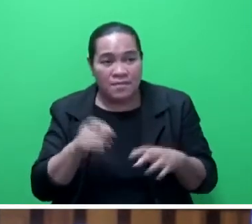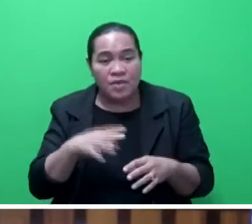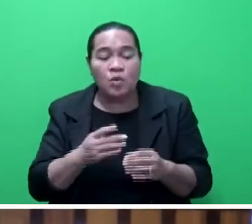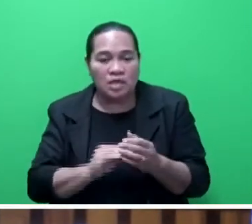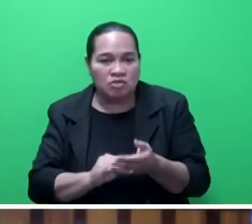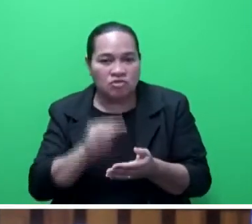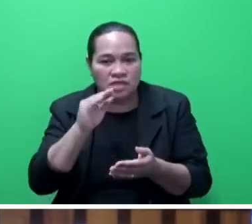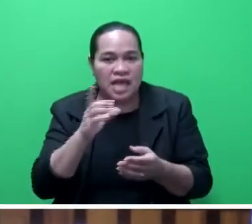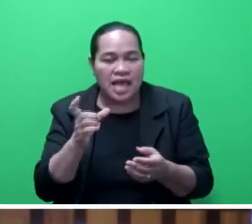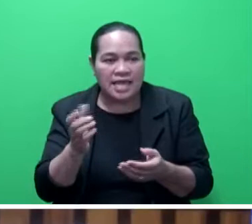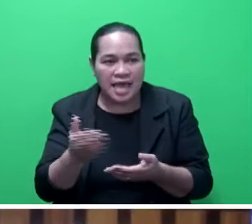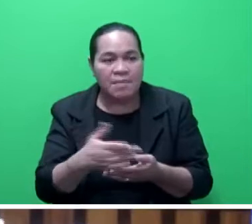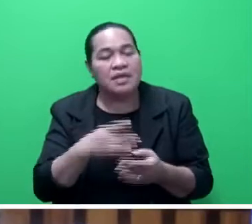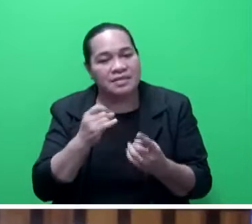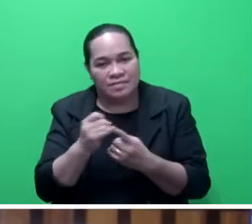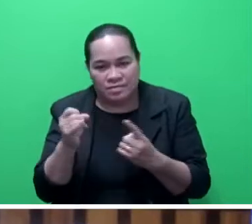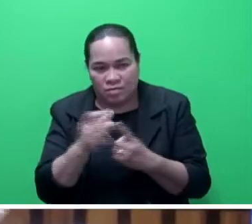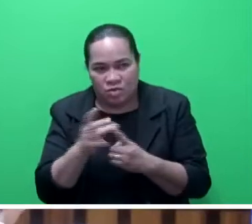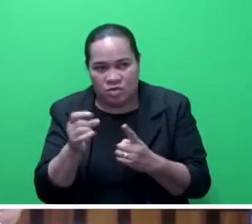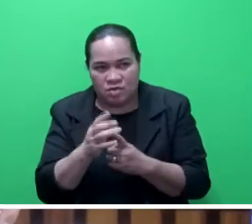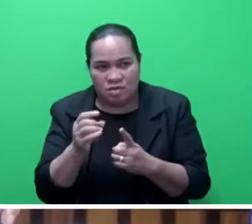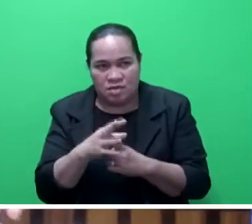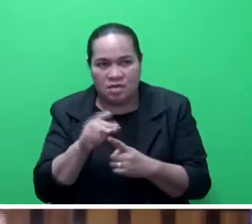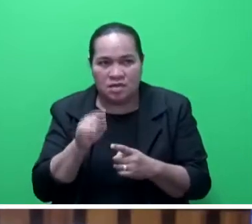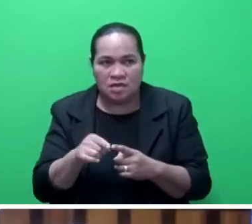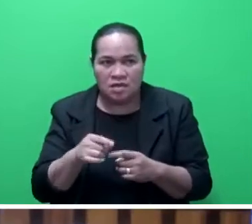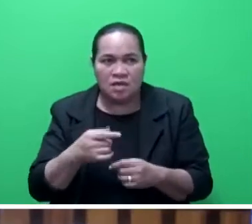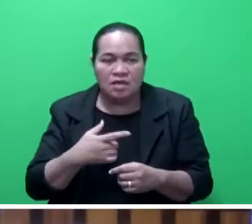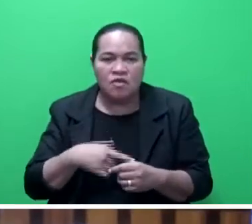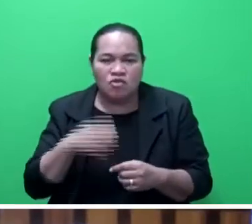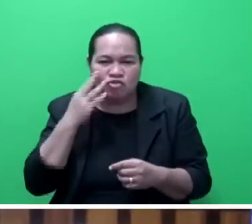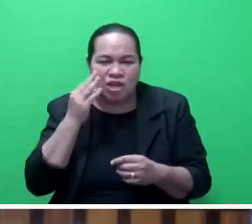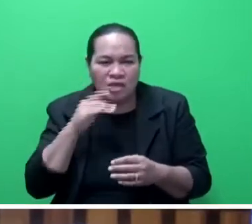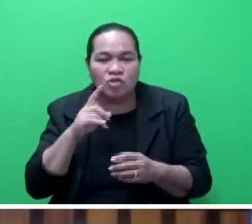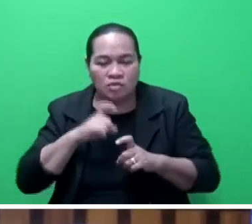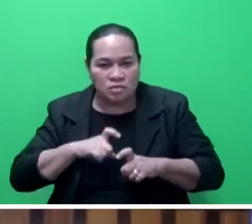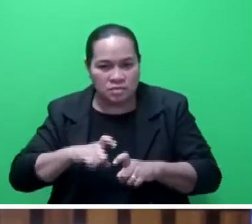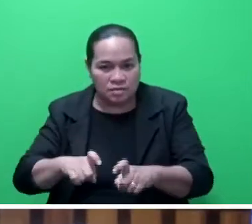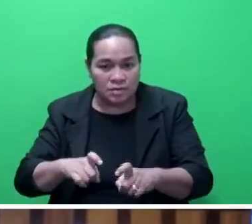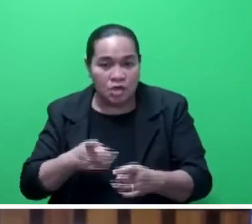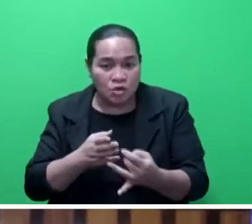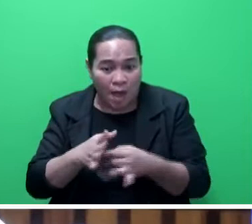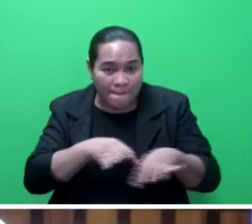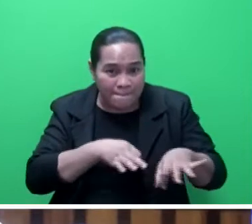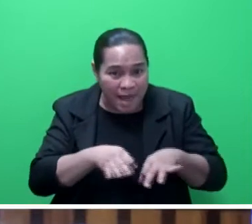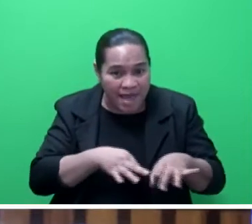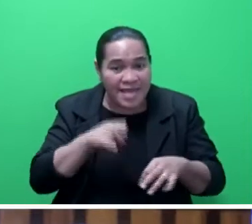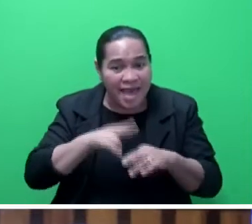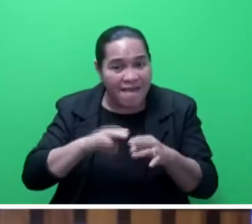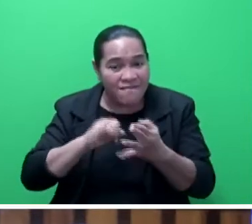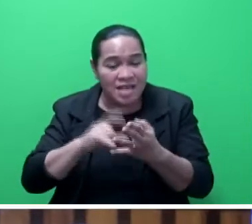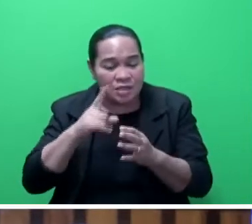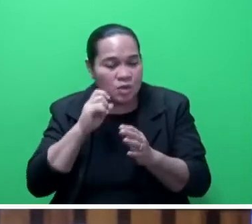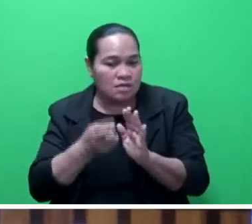production, which is a fundamental development needed to grow and sustain the sugar industry. Through their cane development plan, the FSC is focusing on